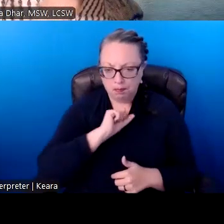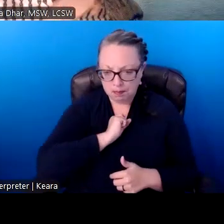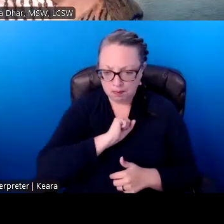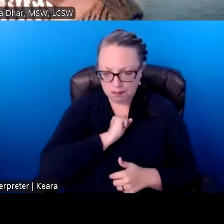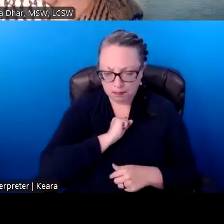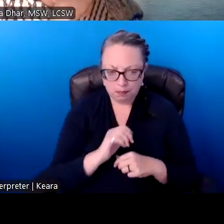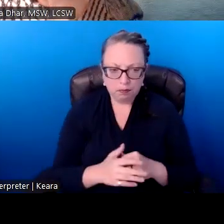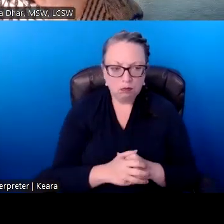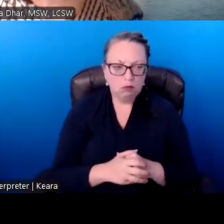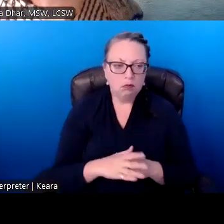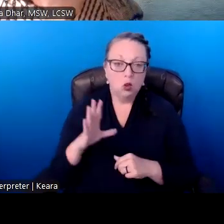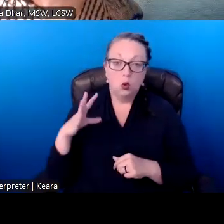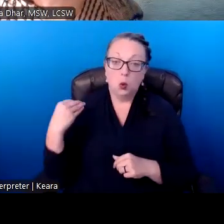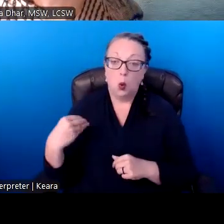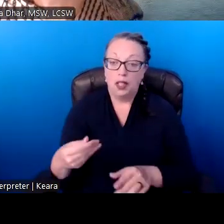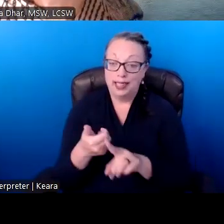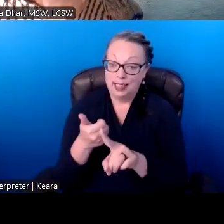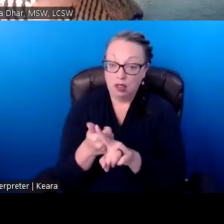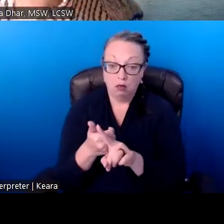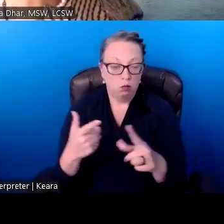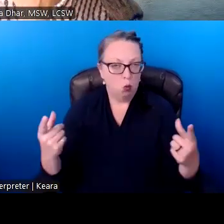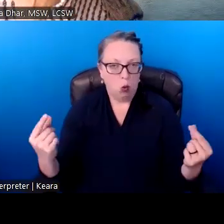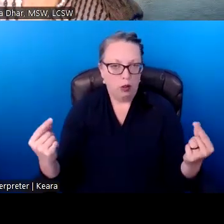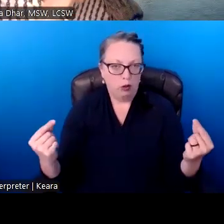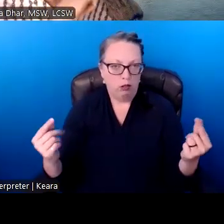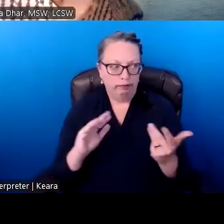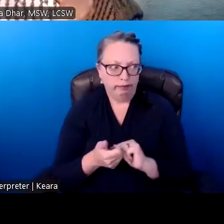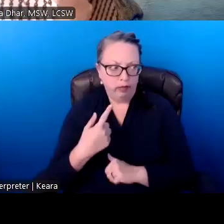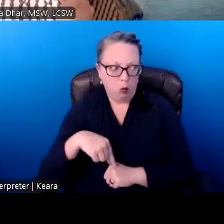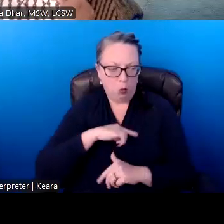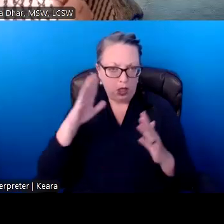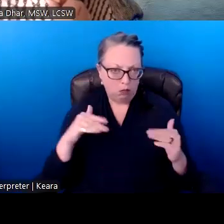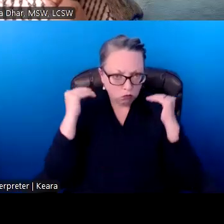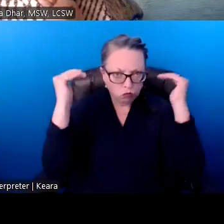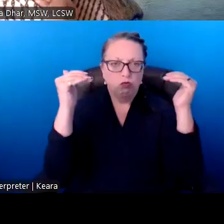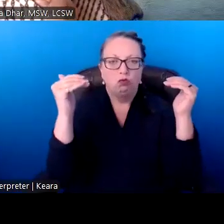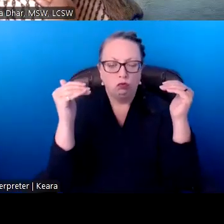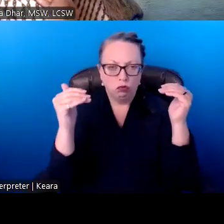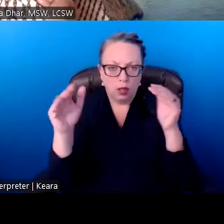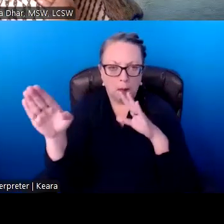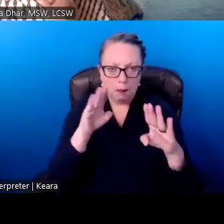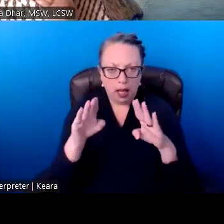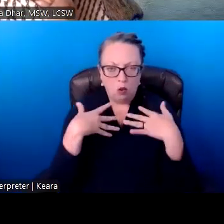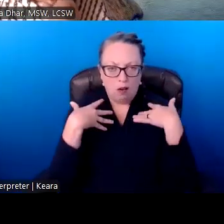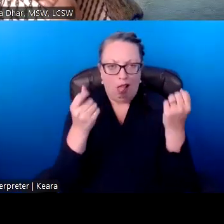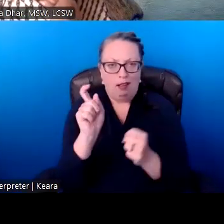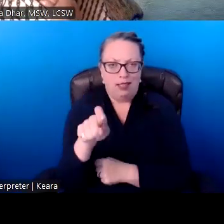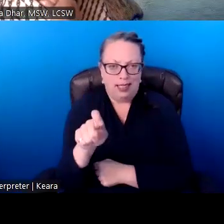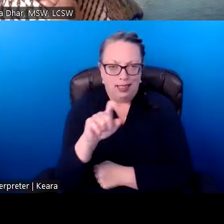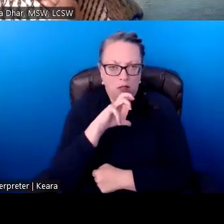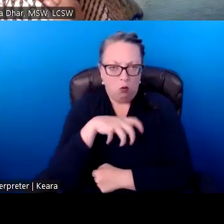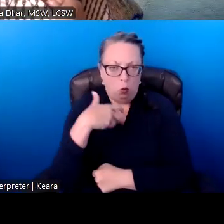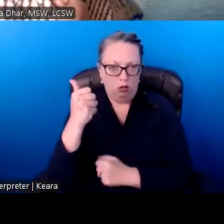So what is Oregon doing? How are we elevating the behavioral health needs of older adults in Oregon?